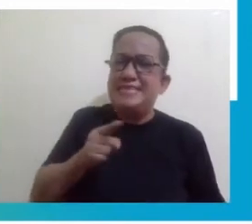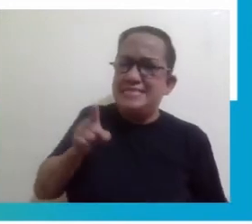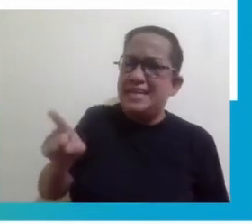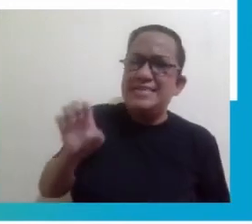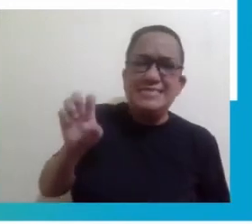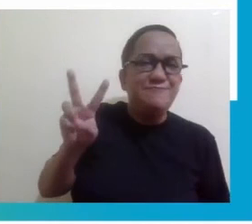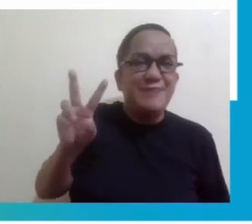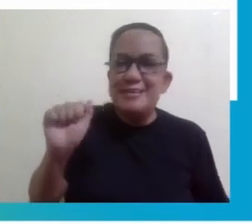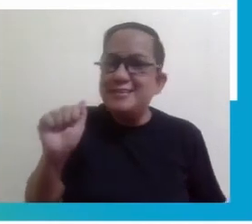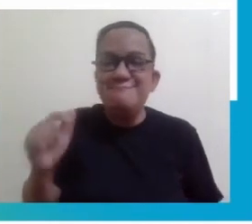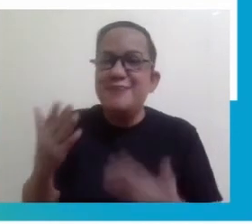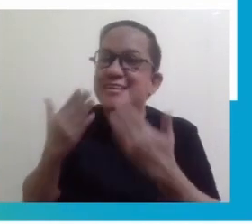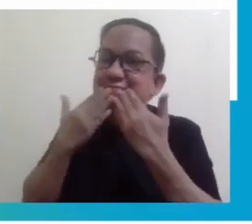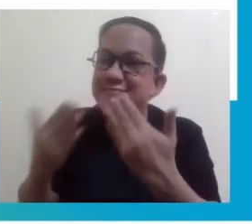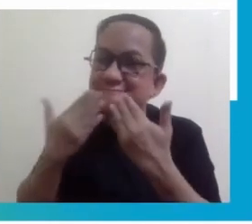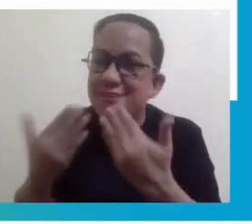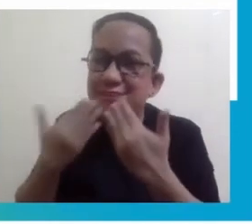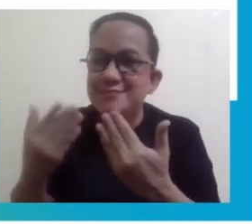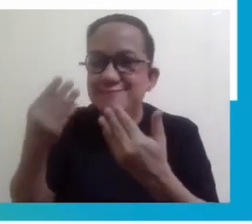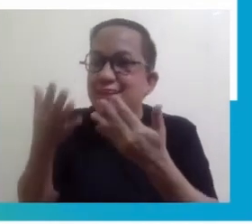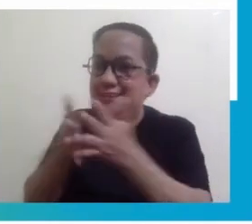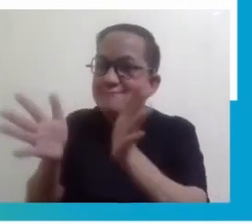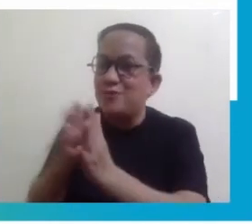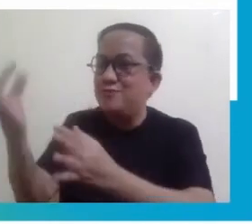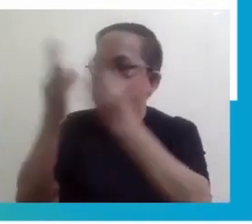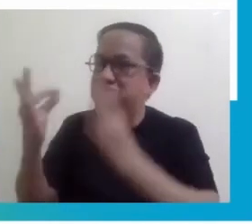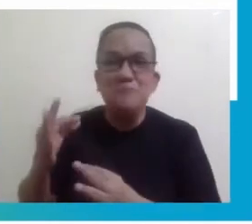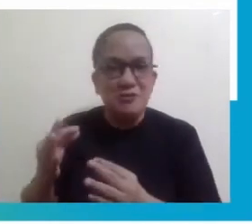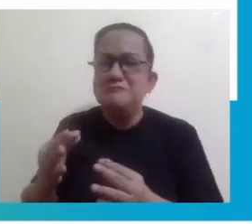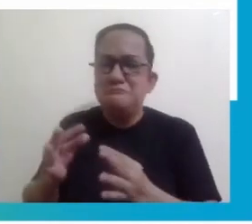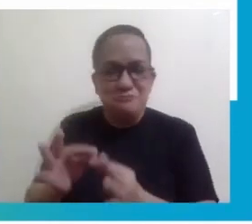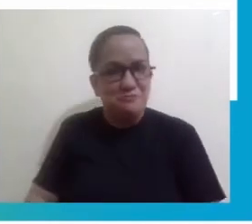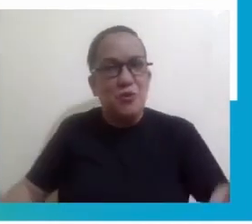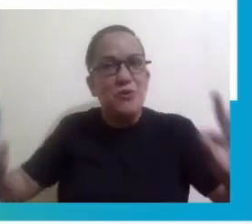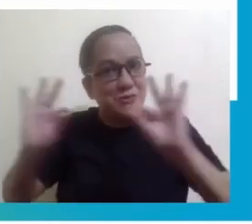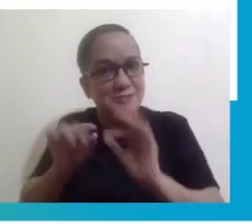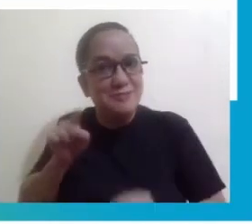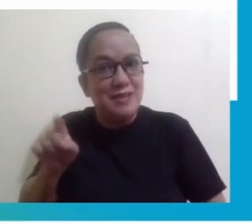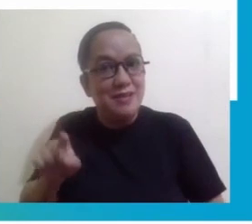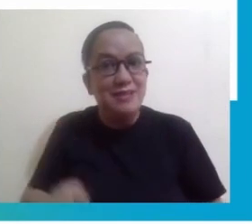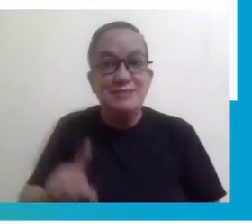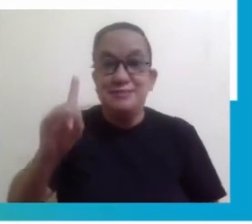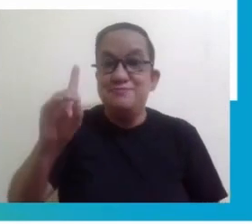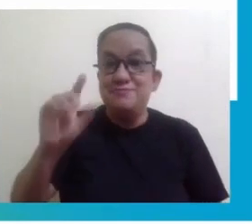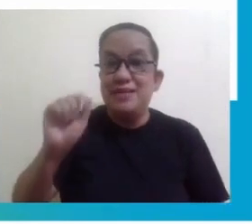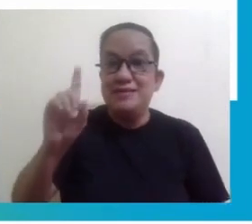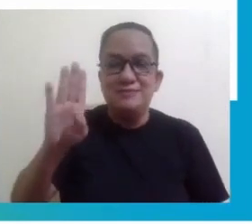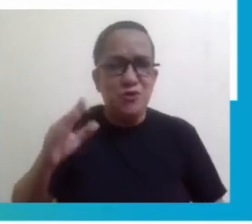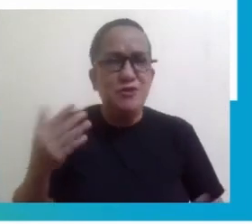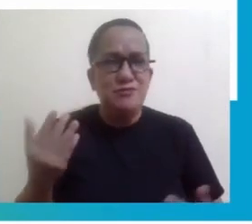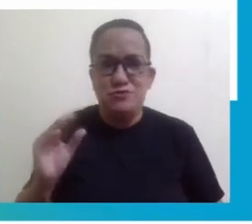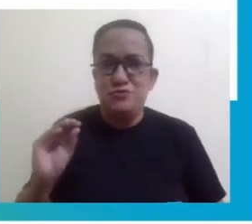these very important issues. ADB's youth for Asia initiative has benefited greatly from the partnership